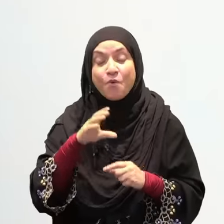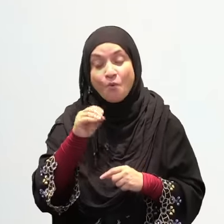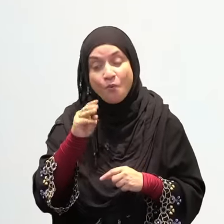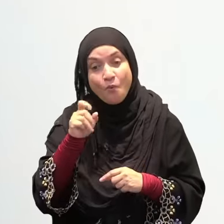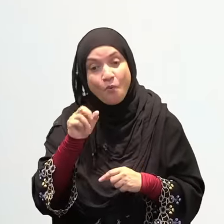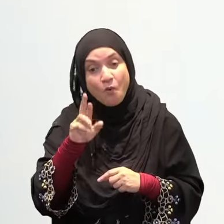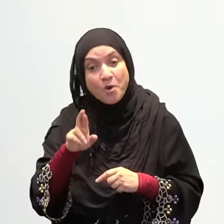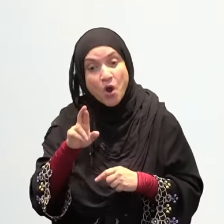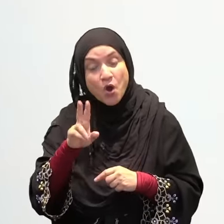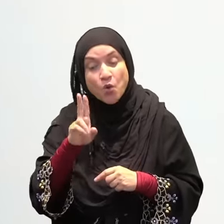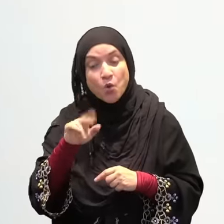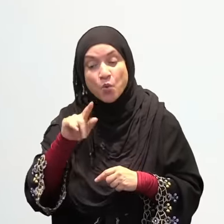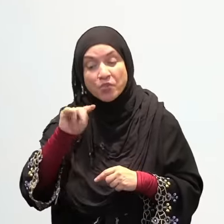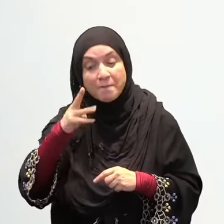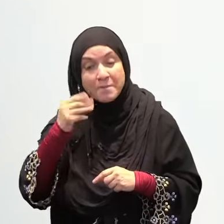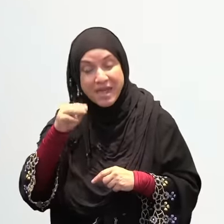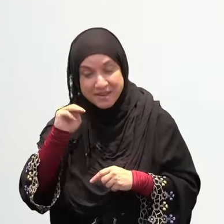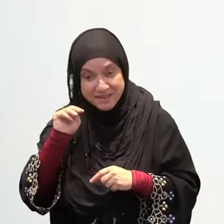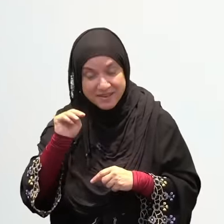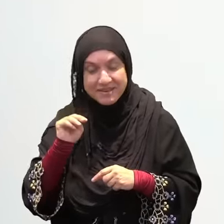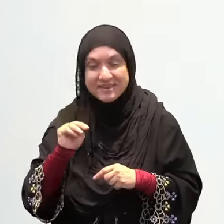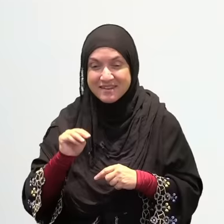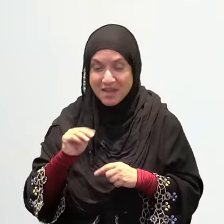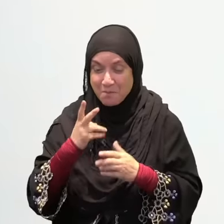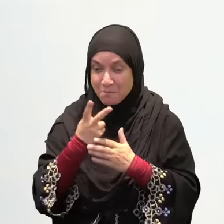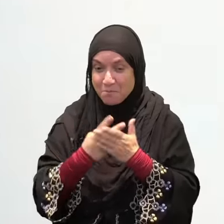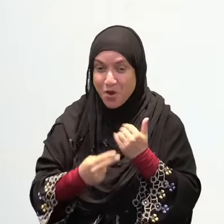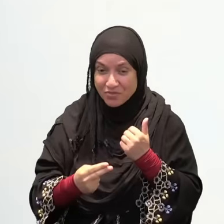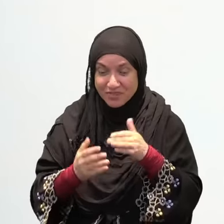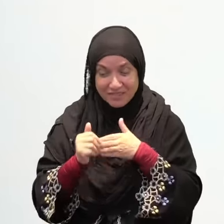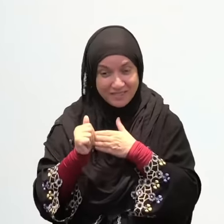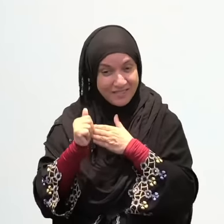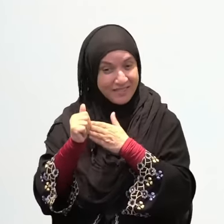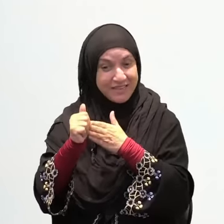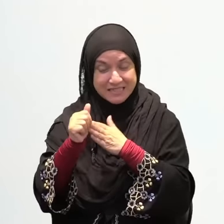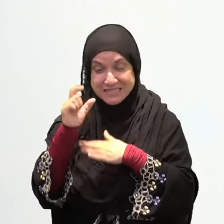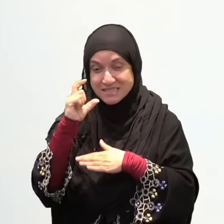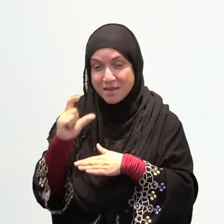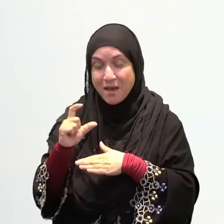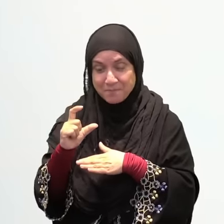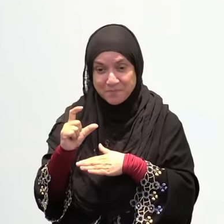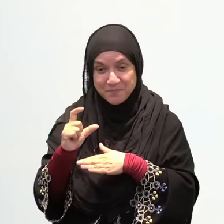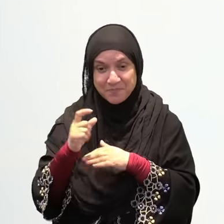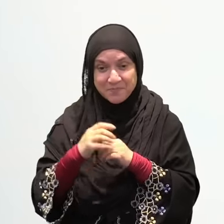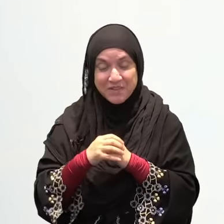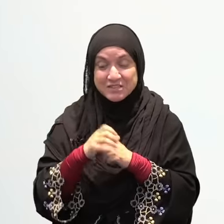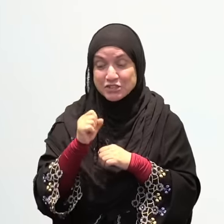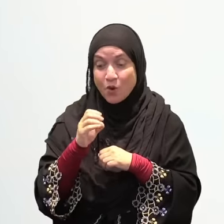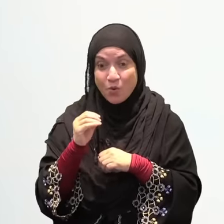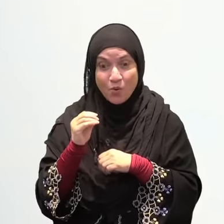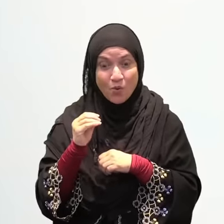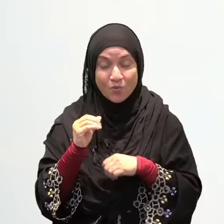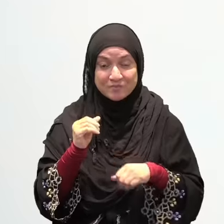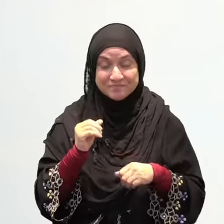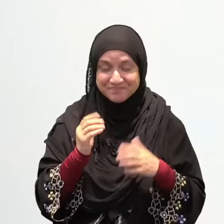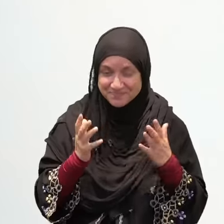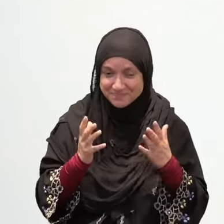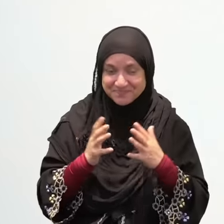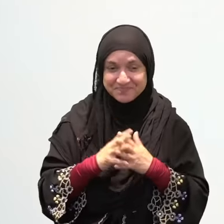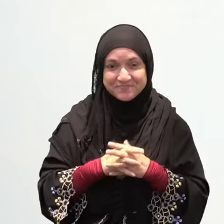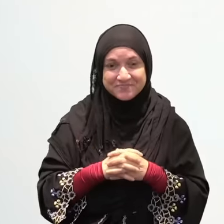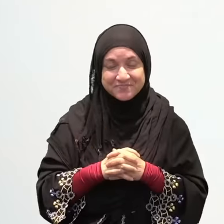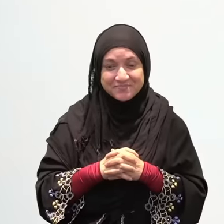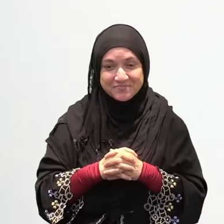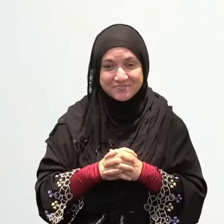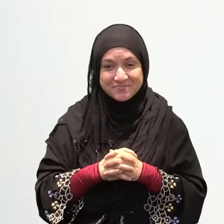ubayyin laka ma sa'alta anhu. Before you go off and start saying, I went and I confirmed everything, let me verify to you everything that